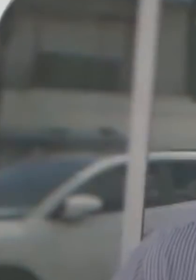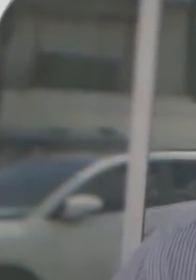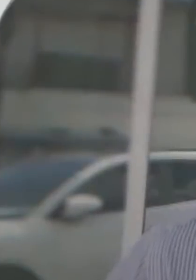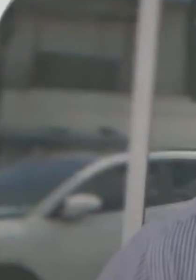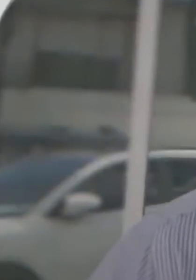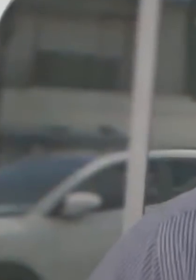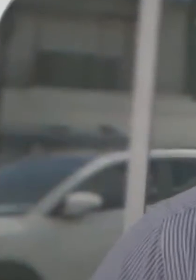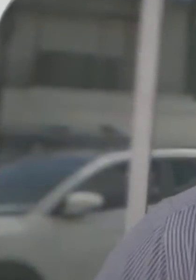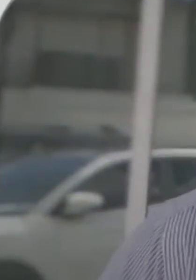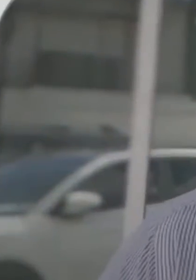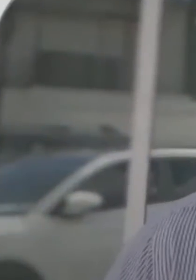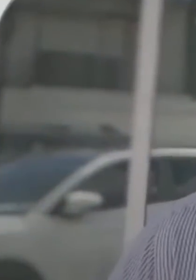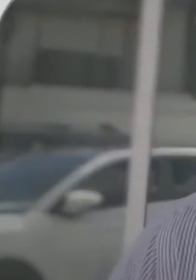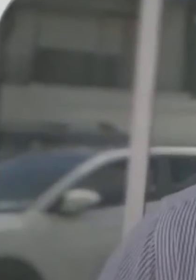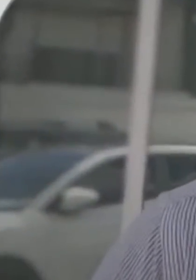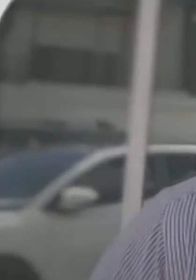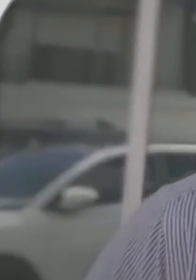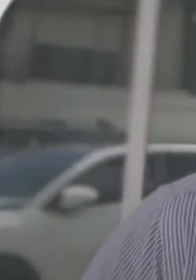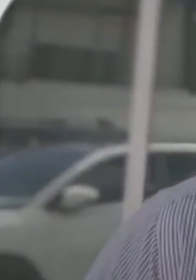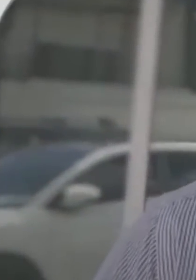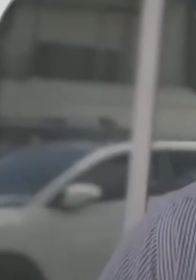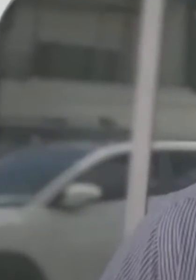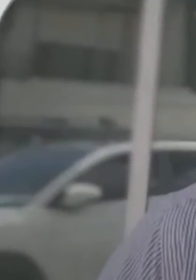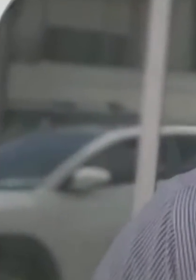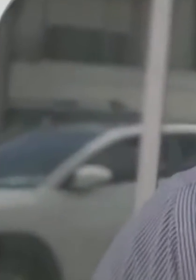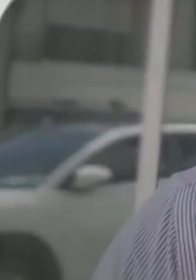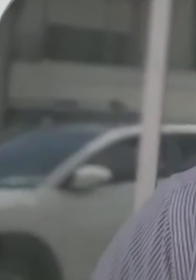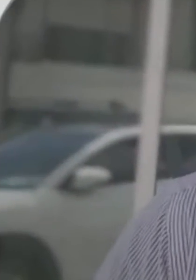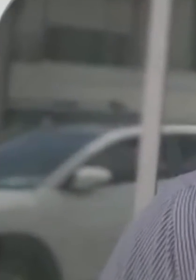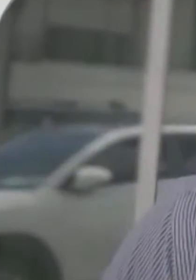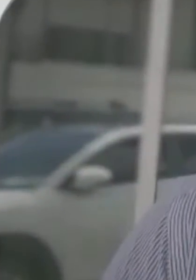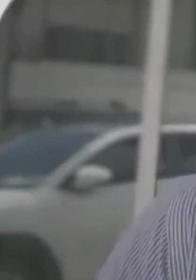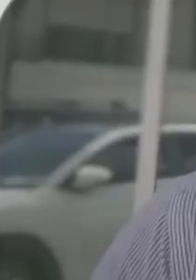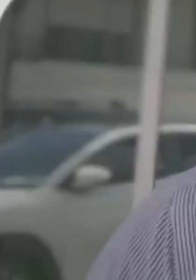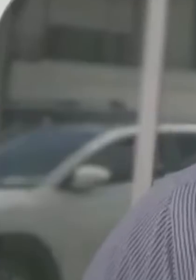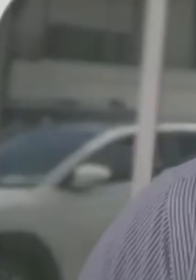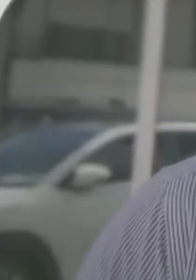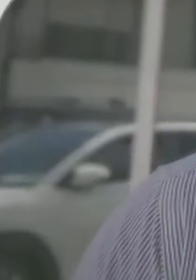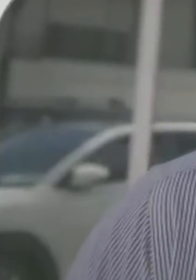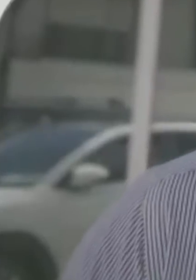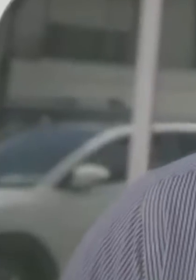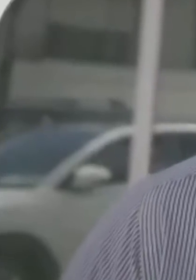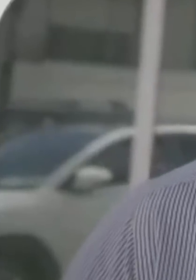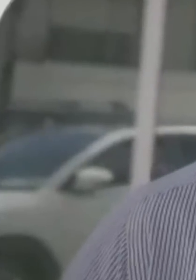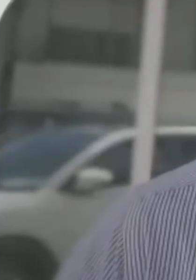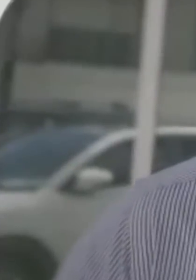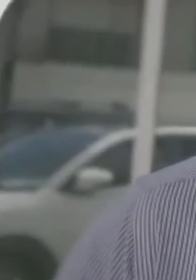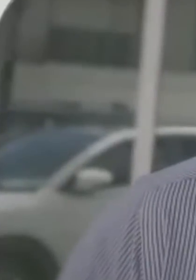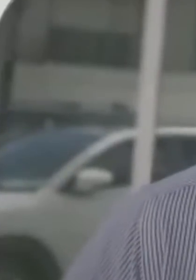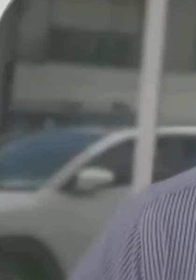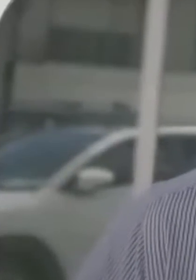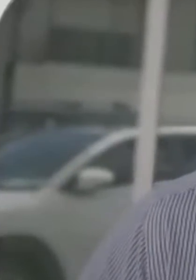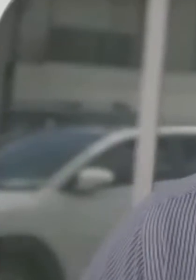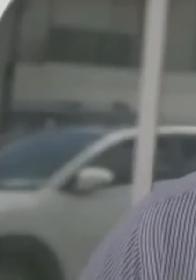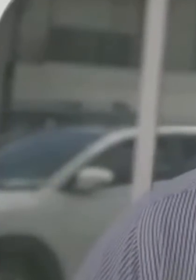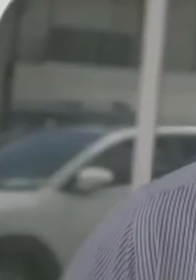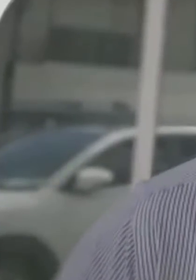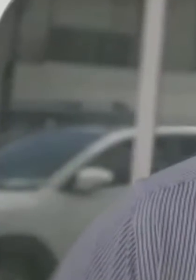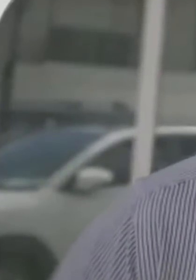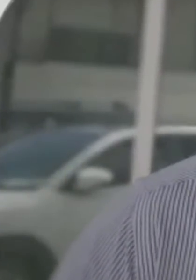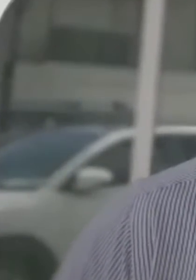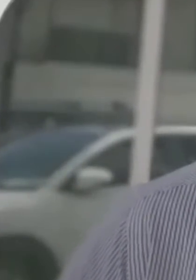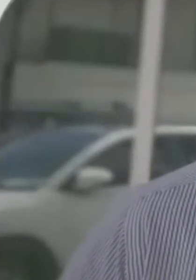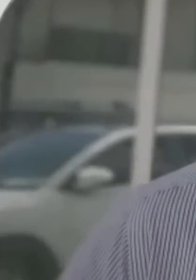from Borneo Garden, Saruka, and I am fully vaccinated. I chose to get vaccinated because I suffer from